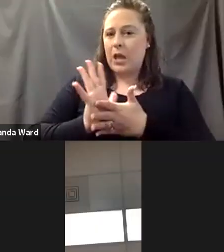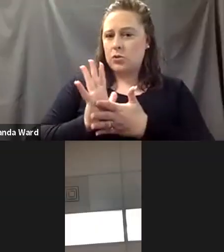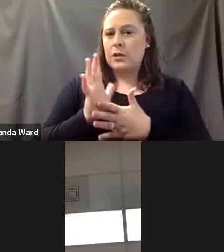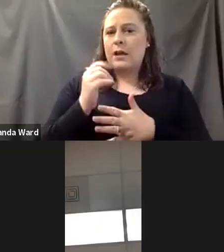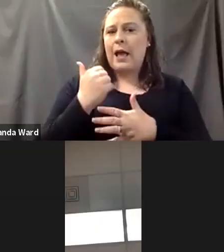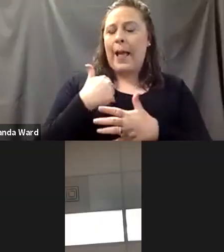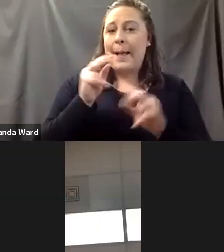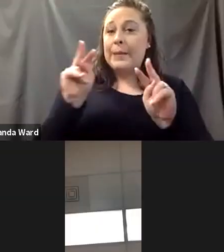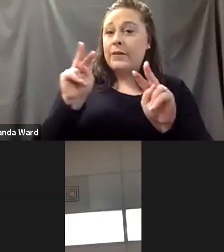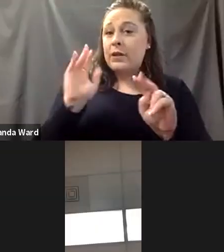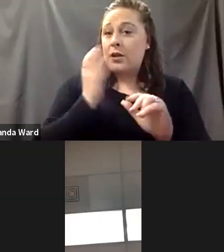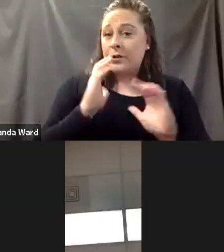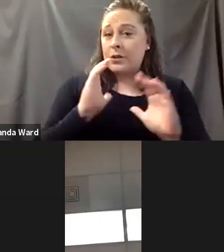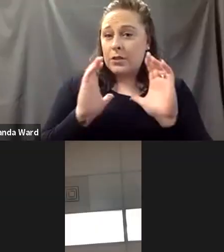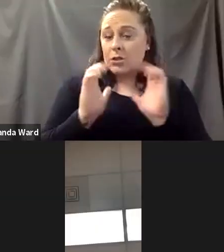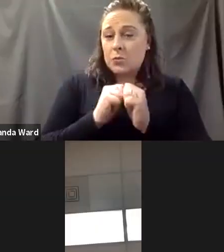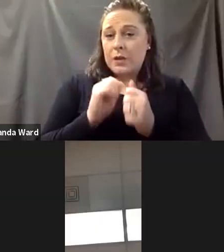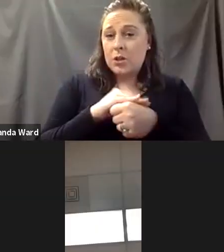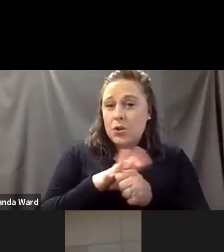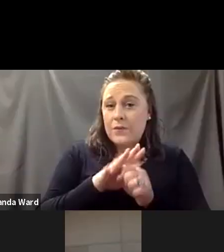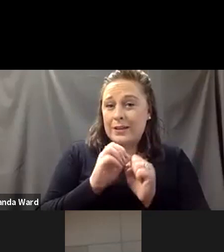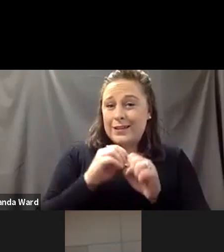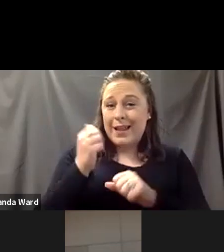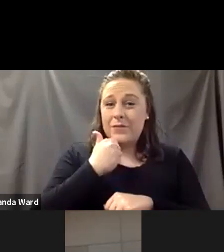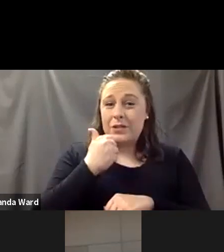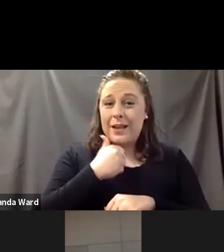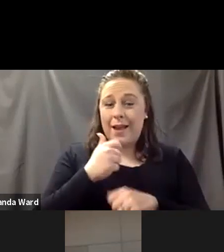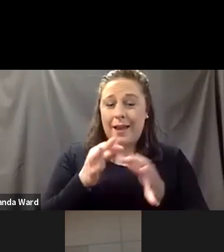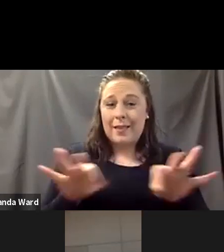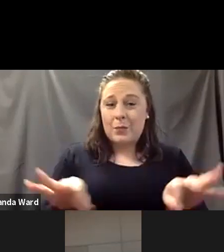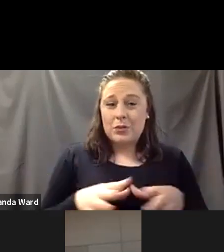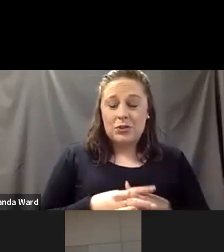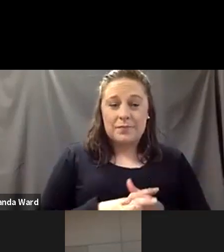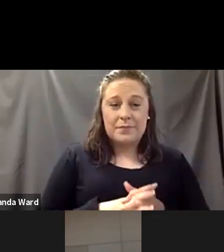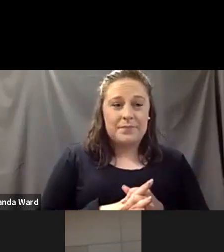conversation about COVID-19 in everyday language.